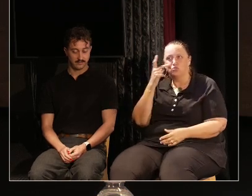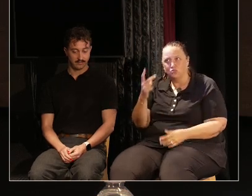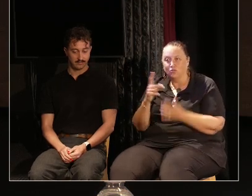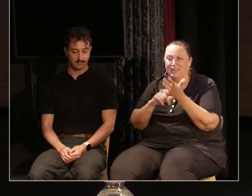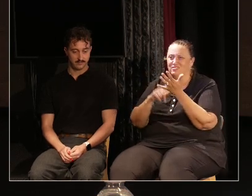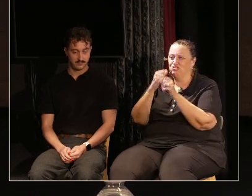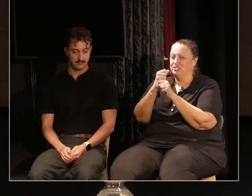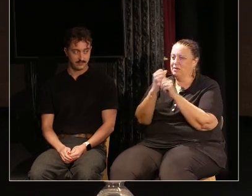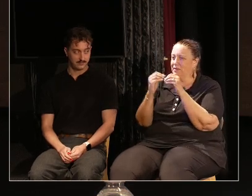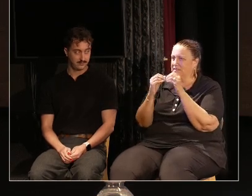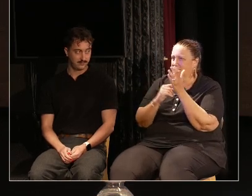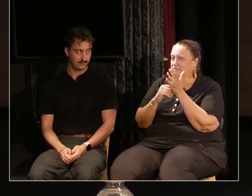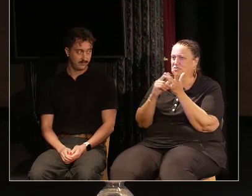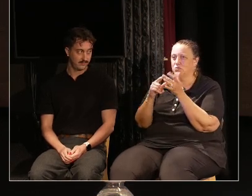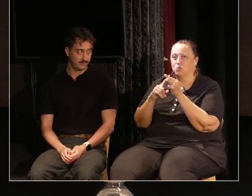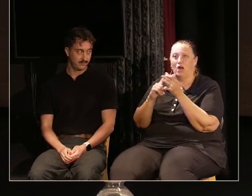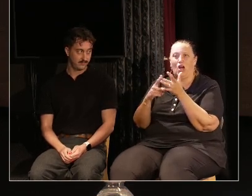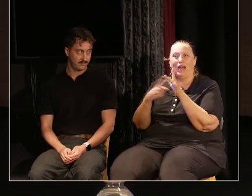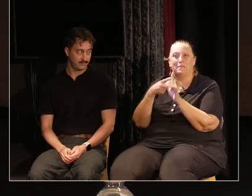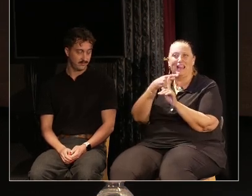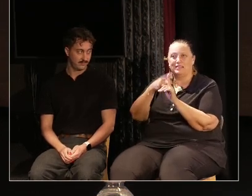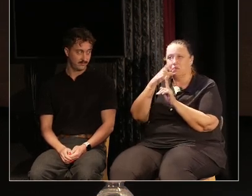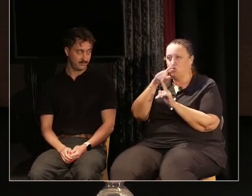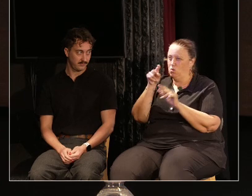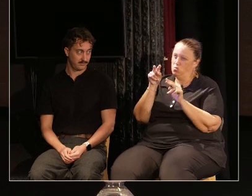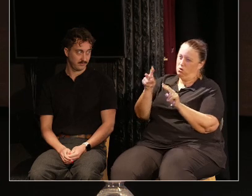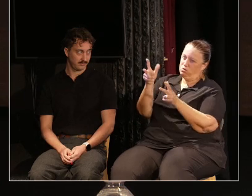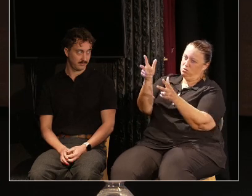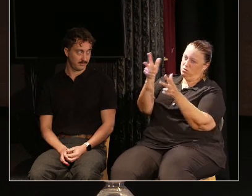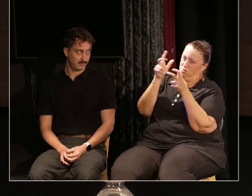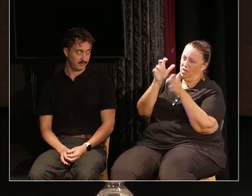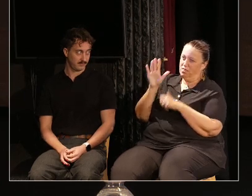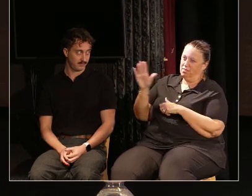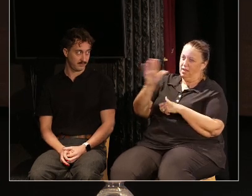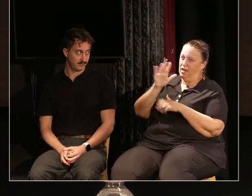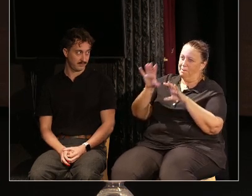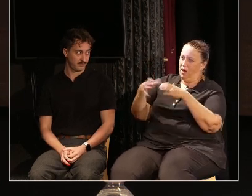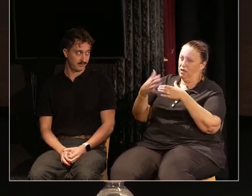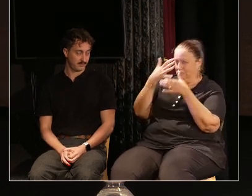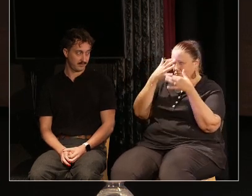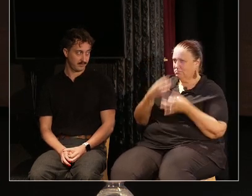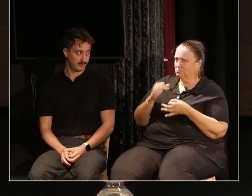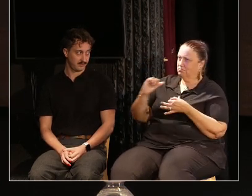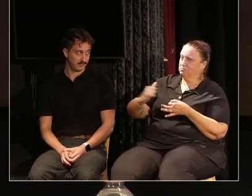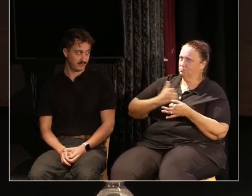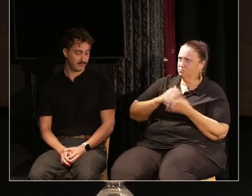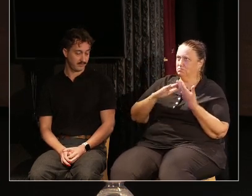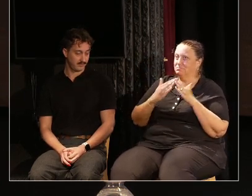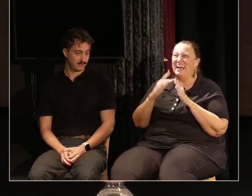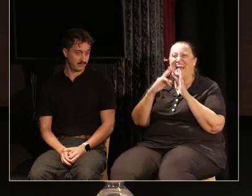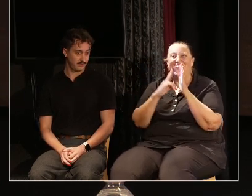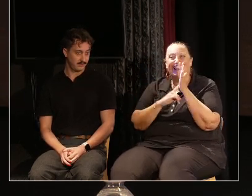plus people. Wherever you are in the country, you can make informed decisions at the ballot box. Allegra is the